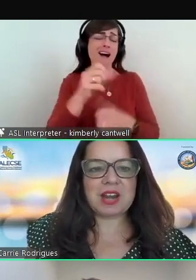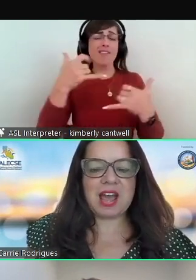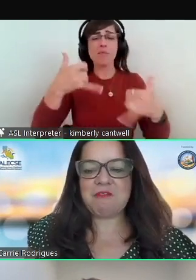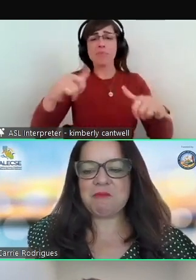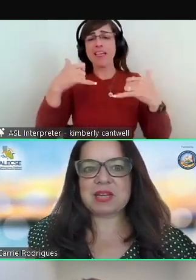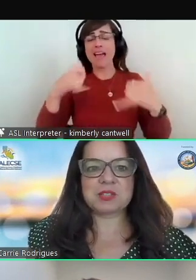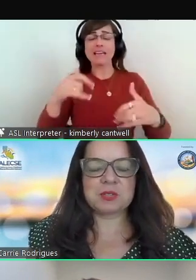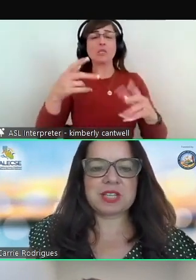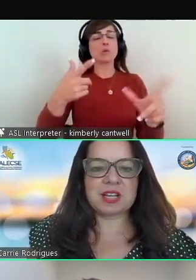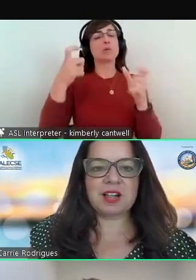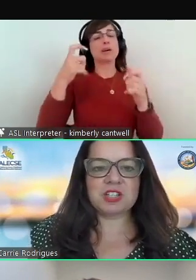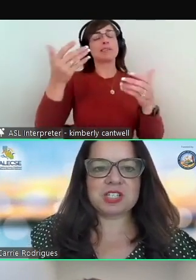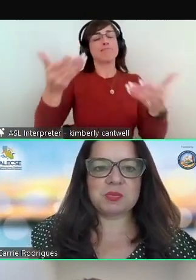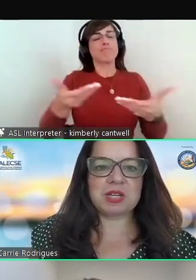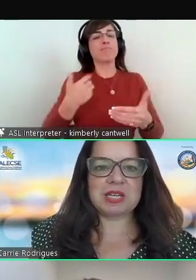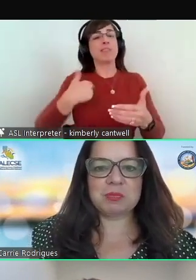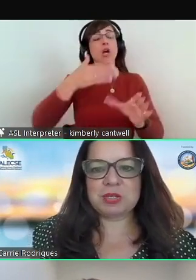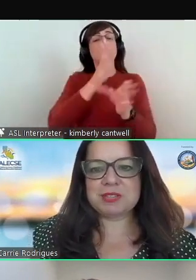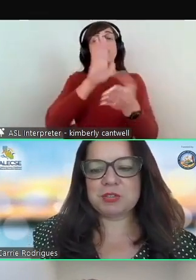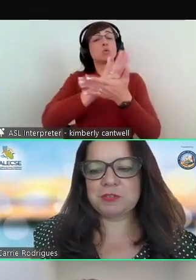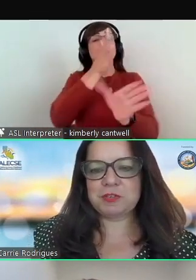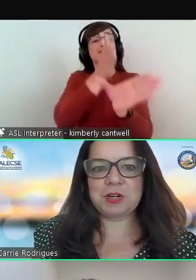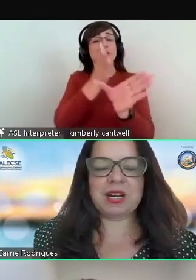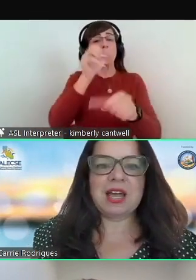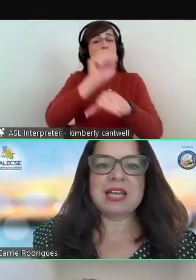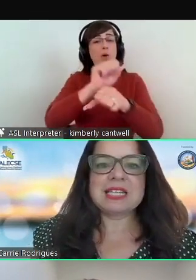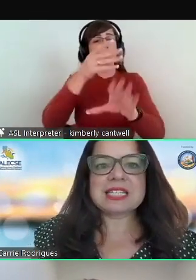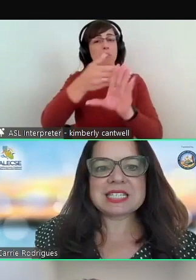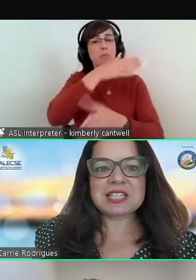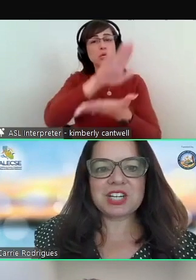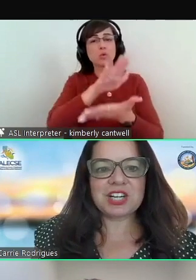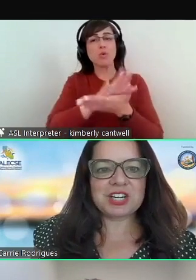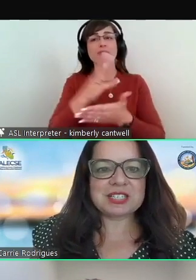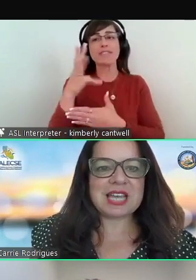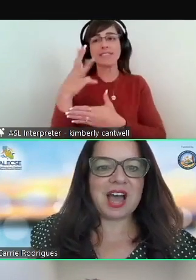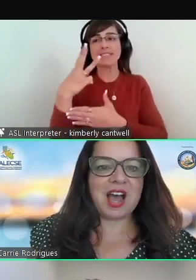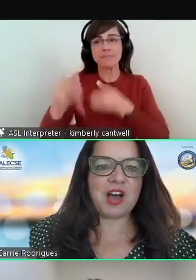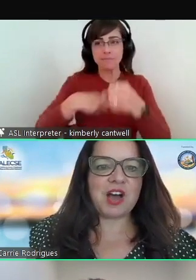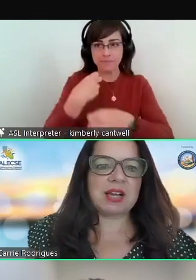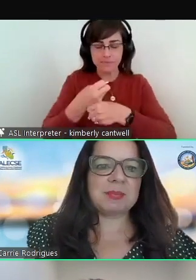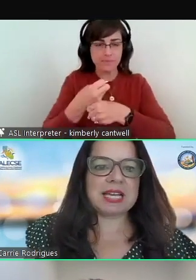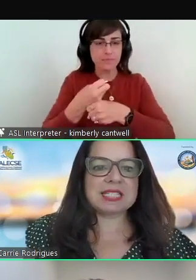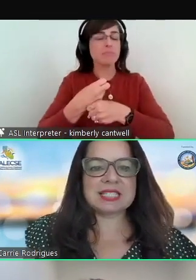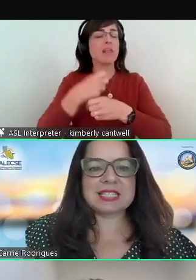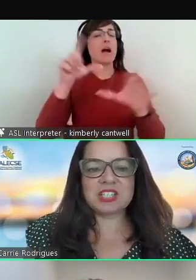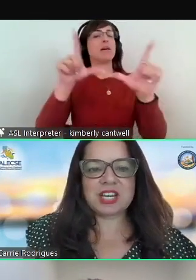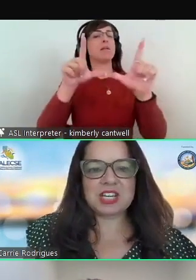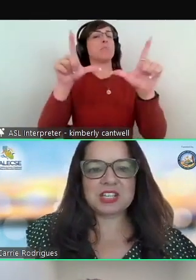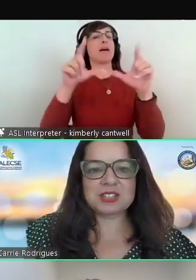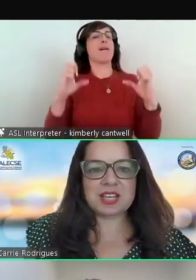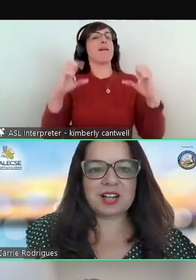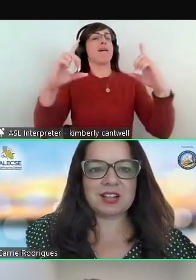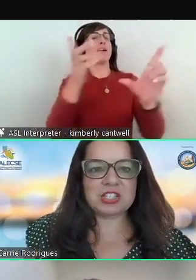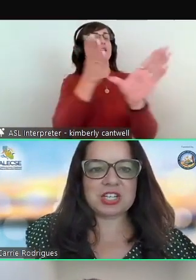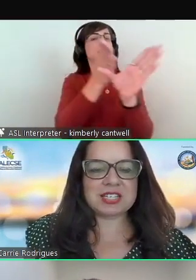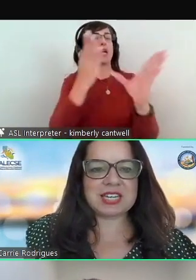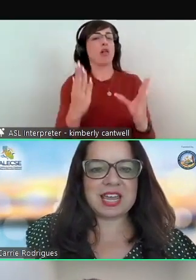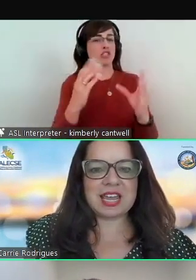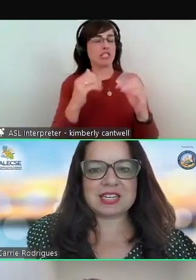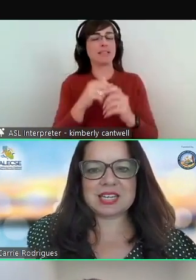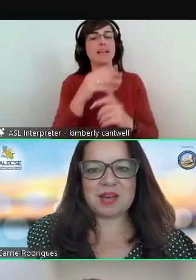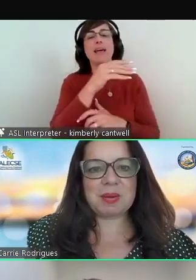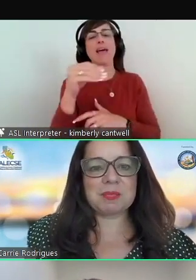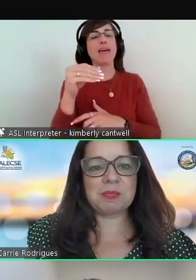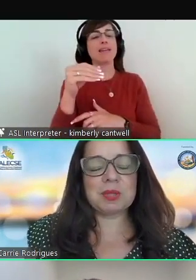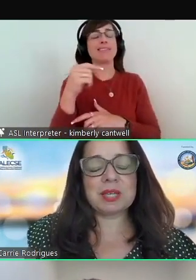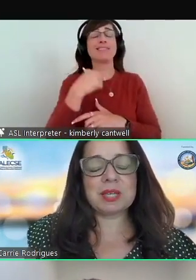introduction. I've been a school psychologist working in preschool for 16 years. I'm a licensed educational psychologist,